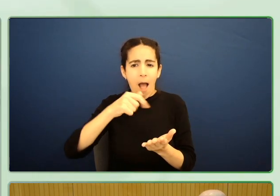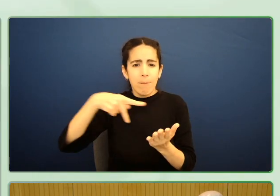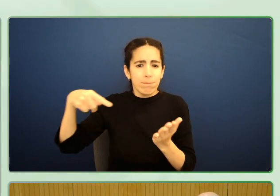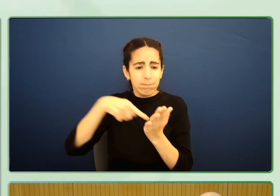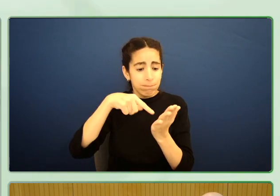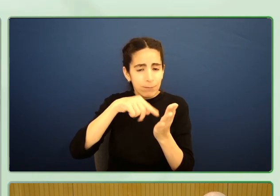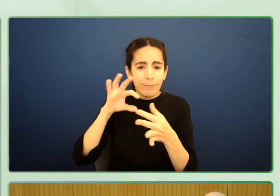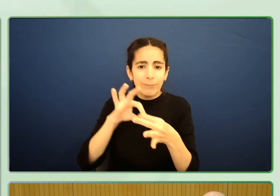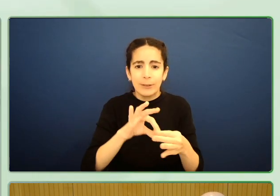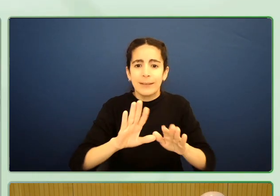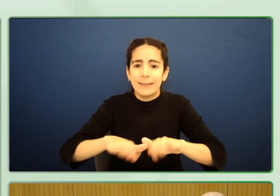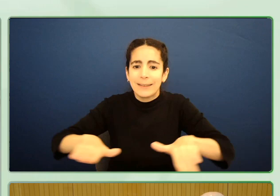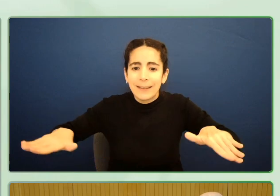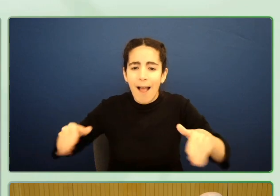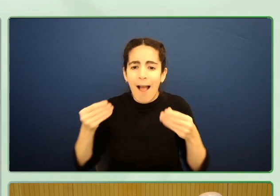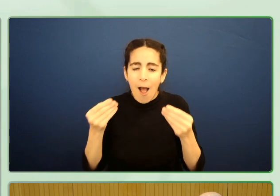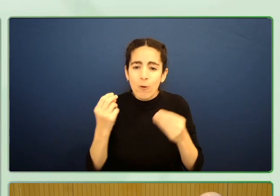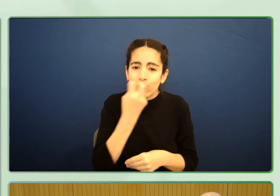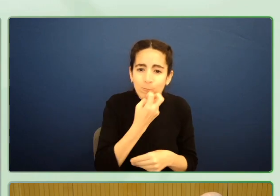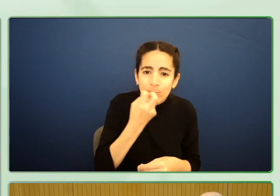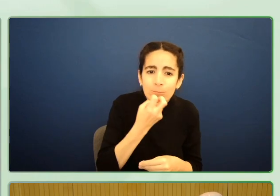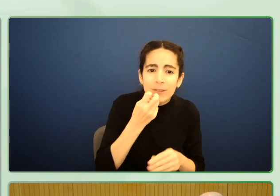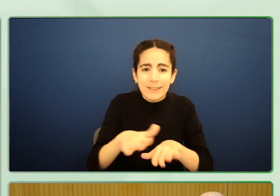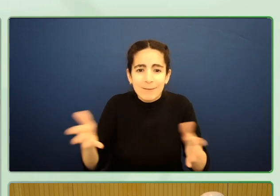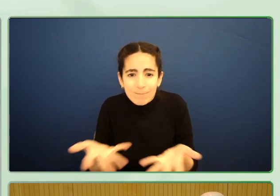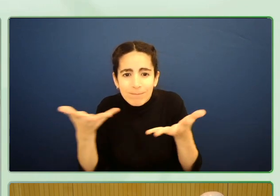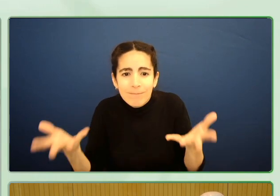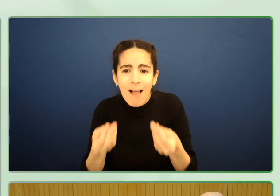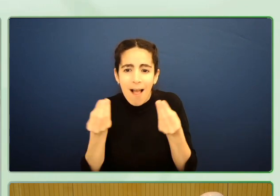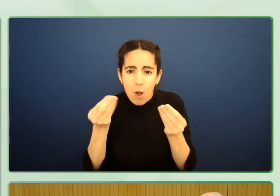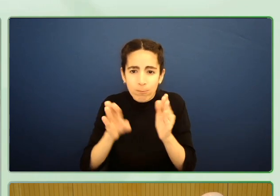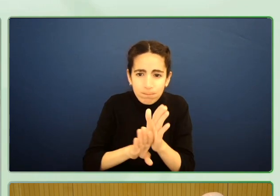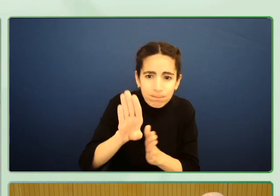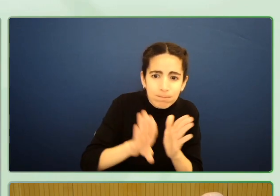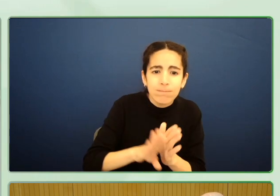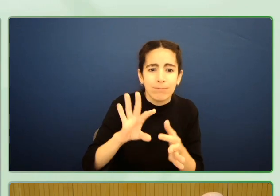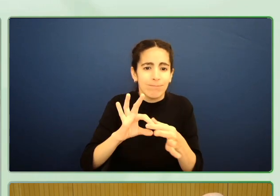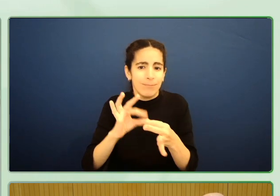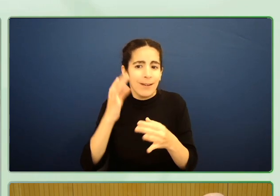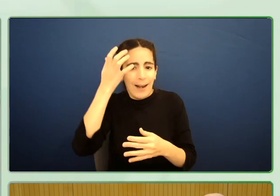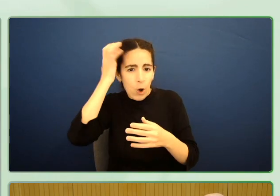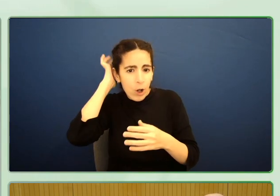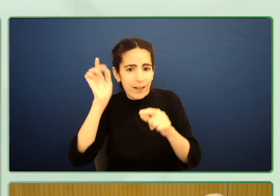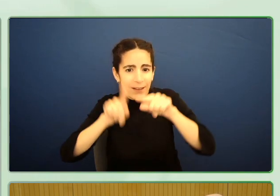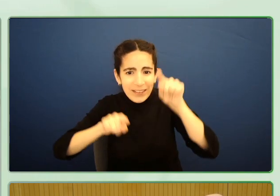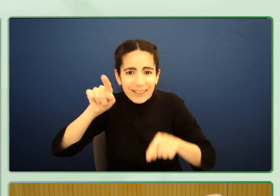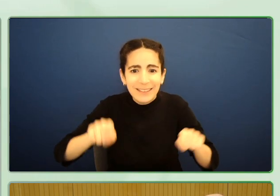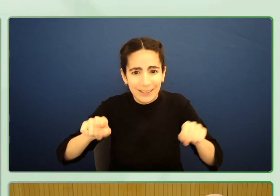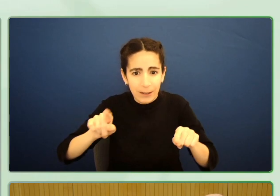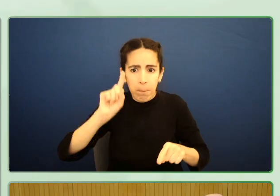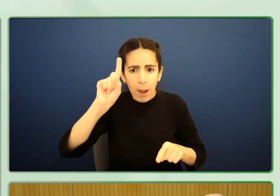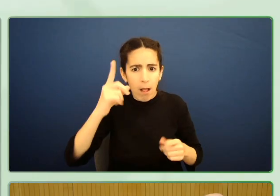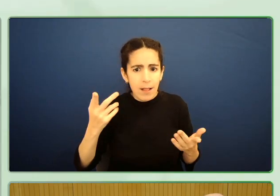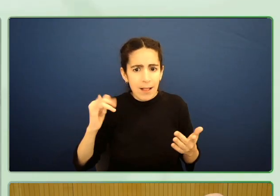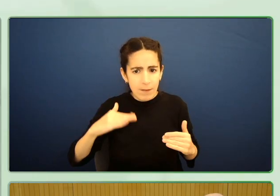speech. Education is a big driver around the neurodiversity space, but at some point we all become adults, hopefully, and I think you're going to share